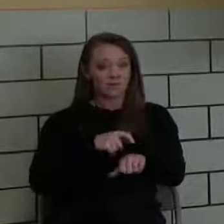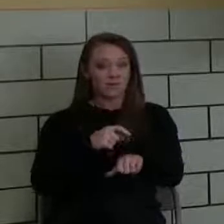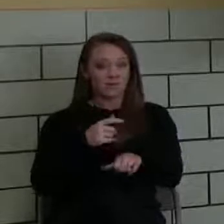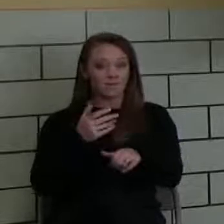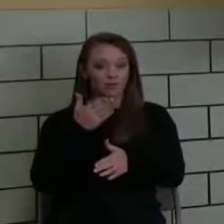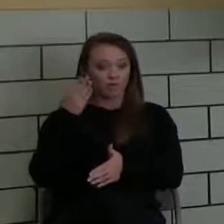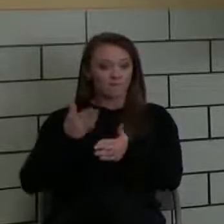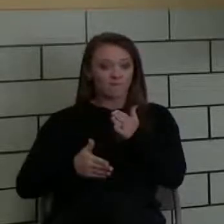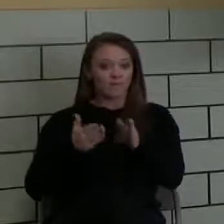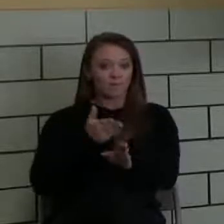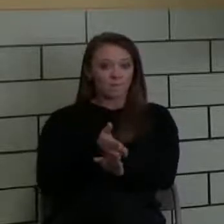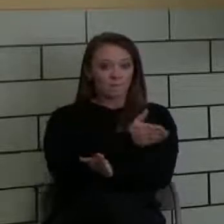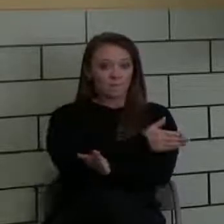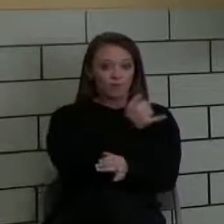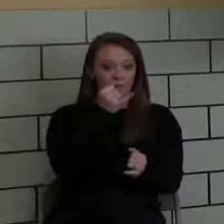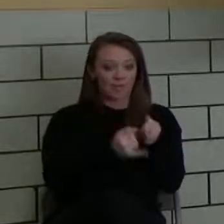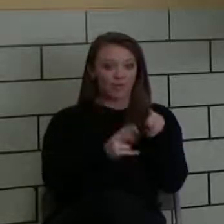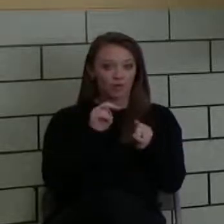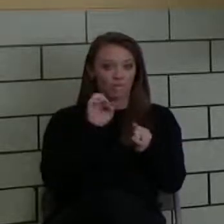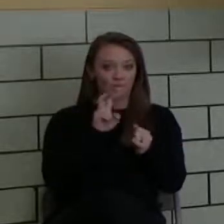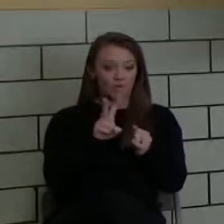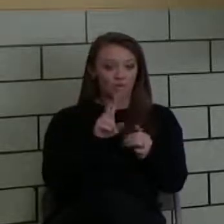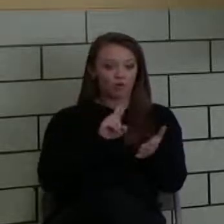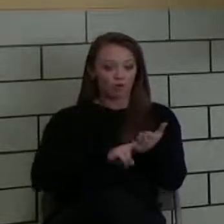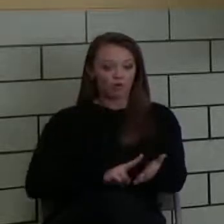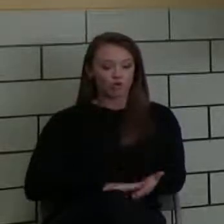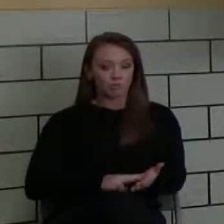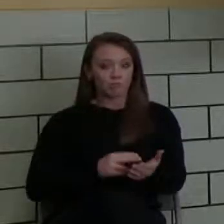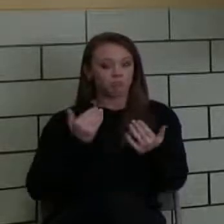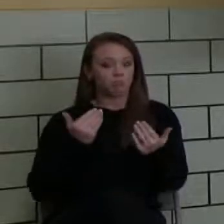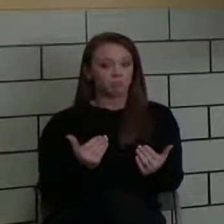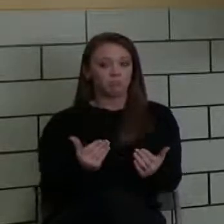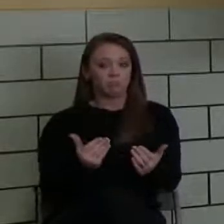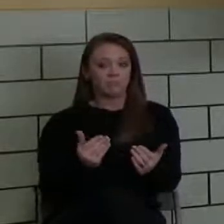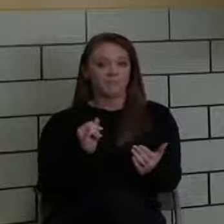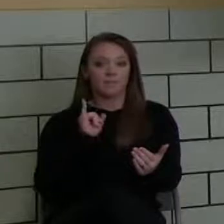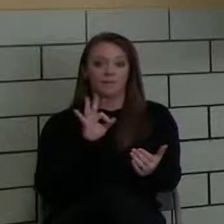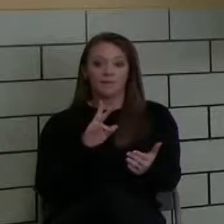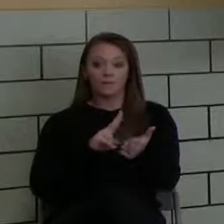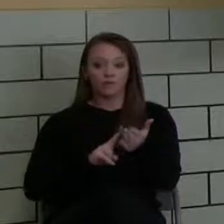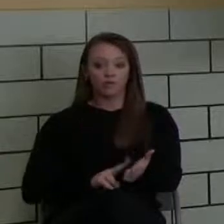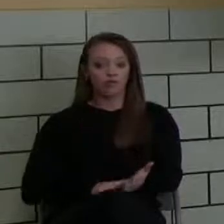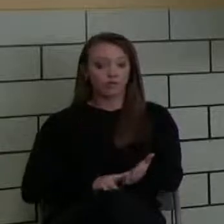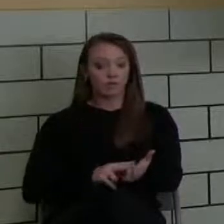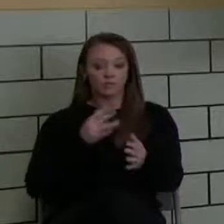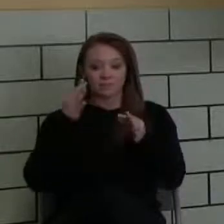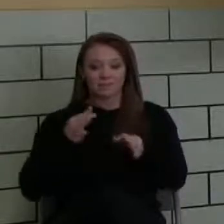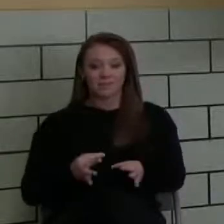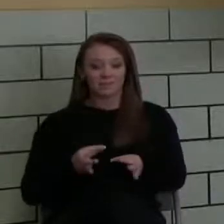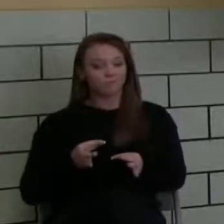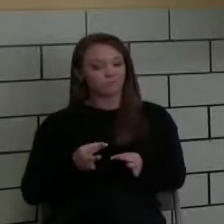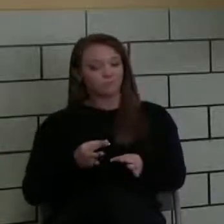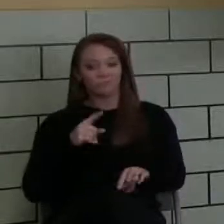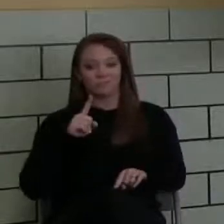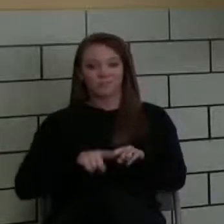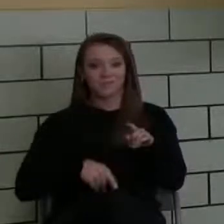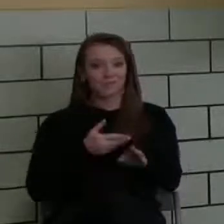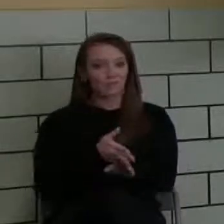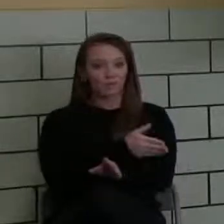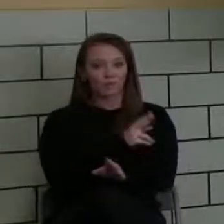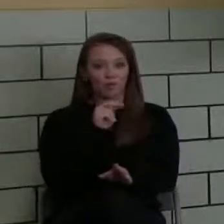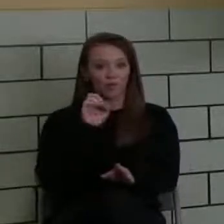November, the contractor's free to do so. If the contractor can't get that done before November 1st, he's not to